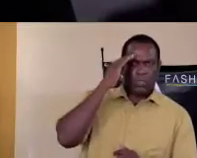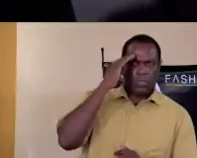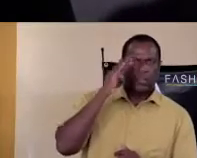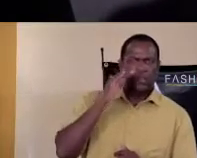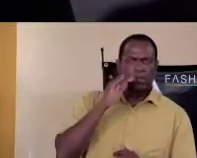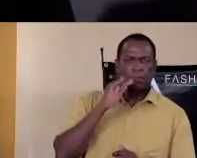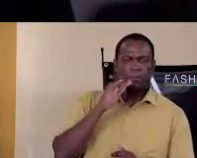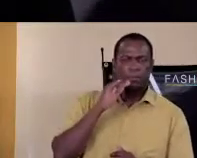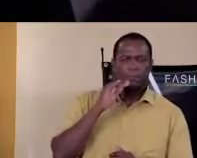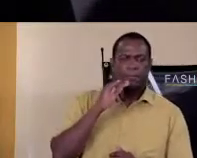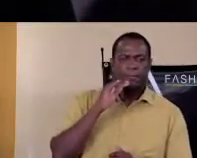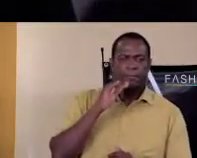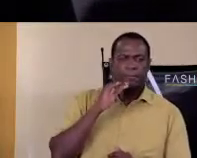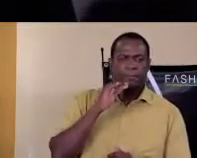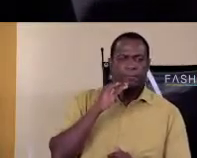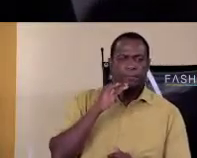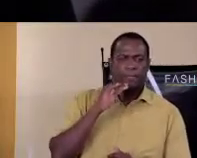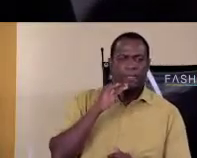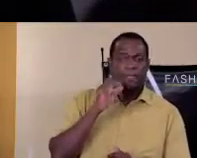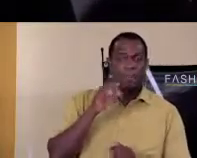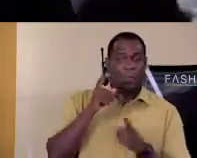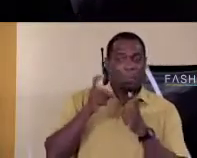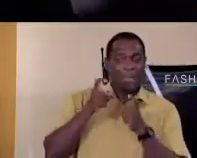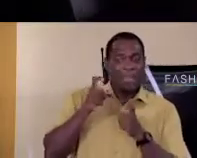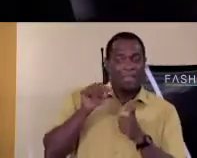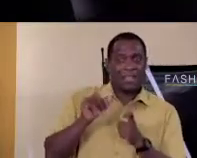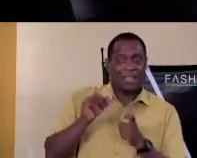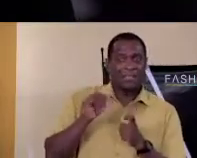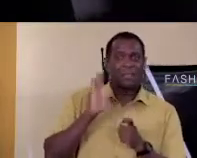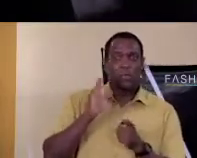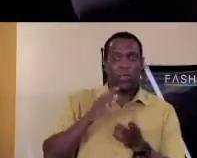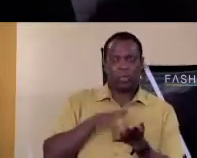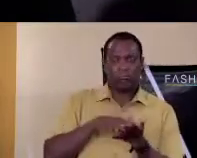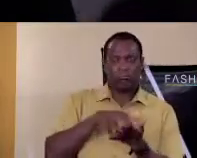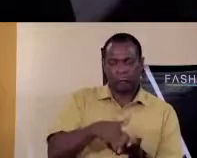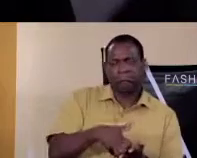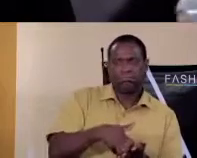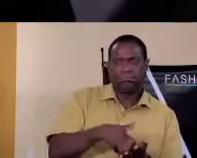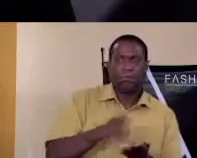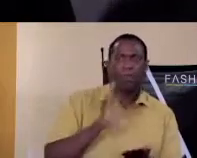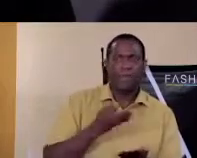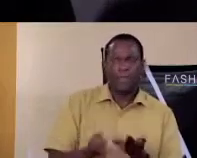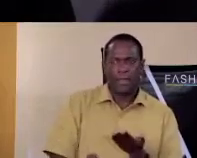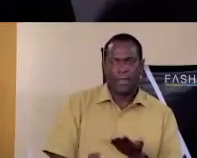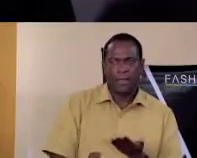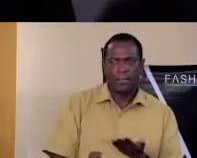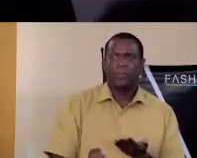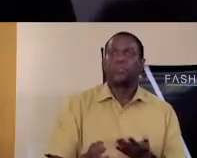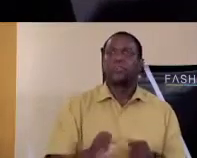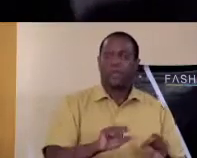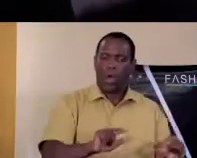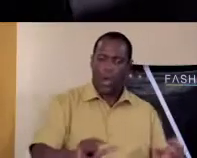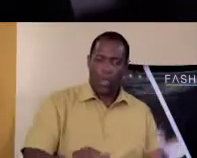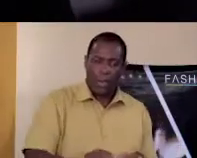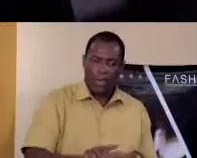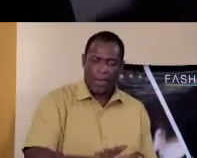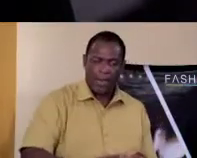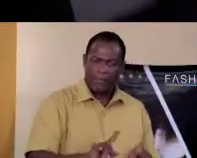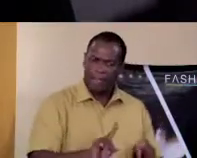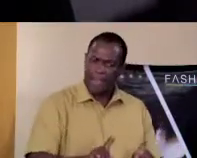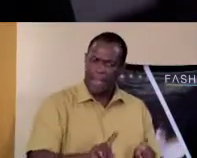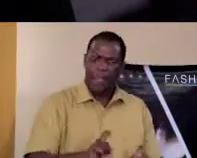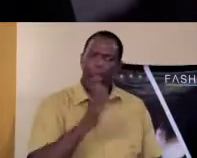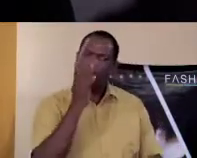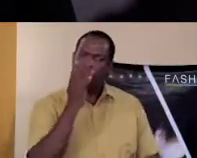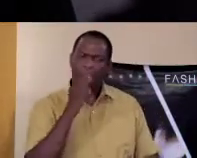will and your passion, you will crumble in the local community. So to me, test yourself in your local waters. Test yourself why.